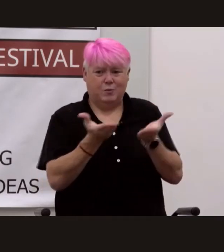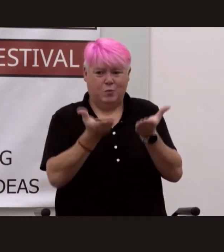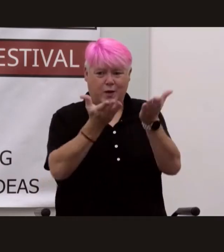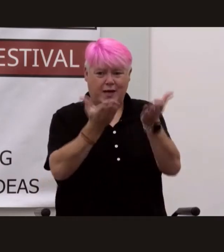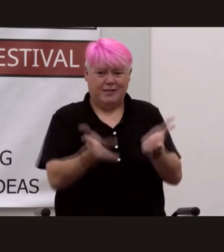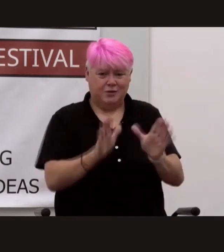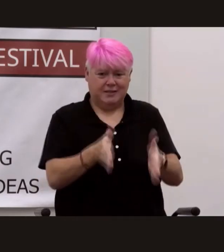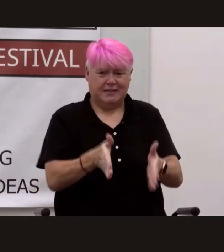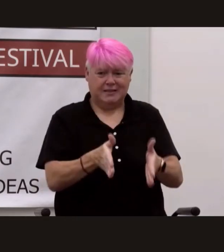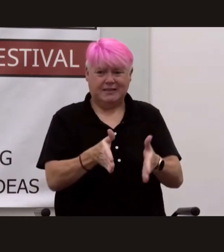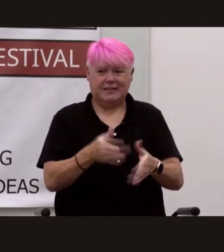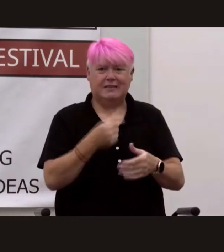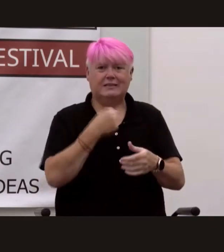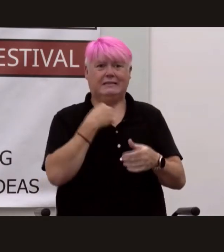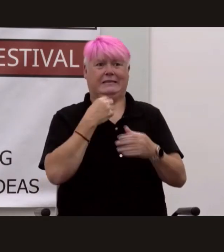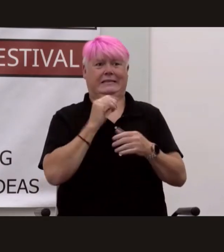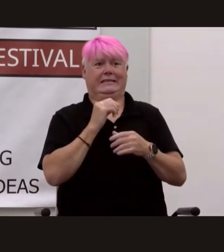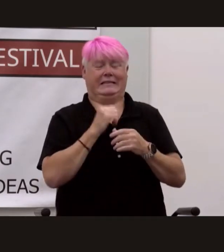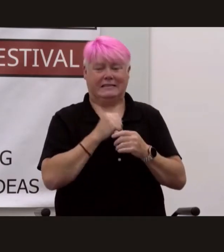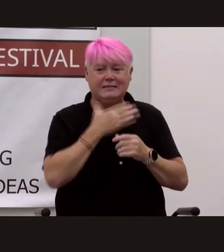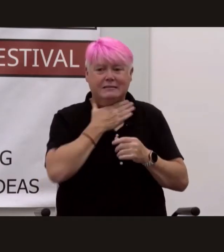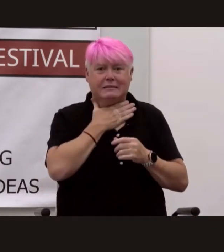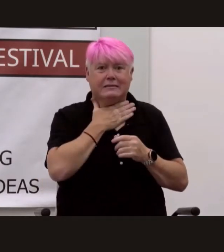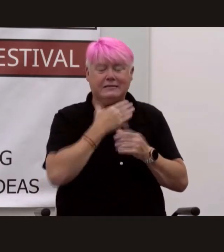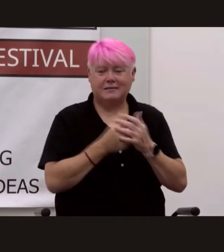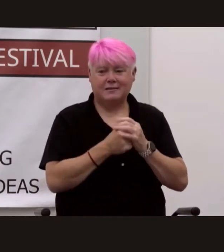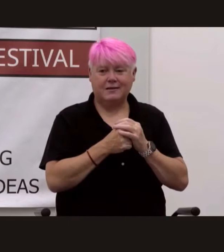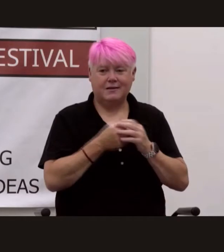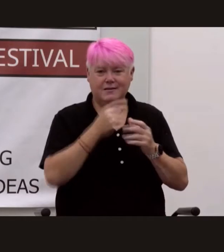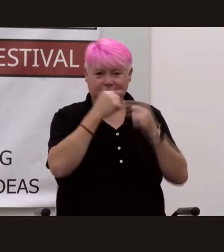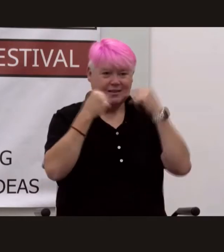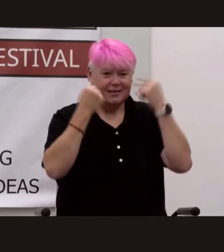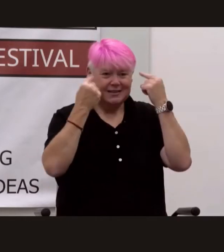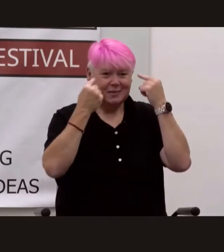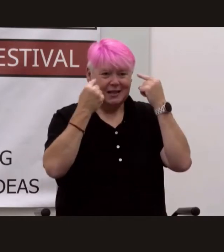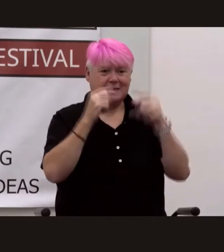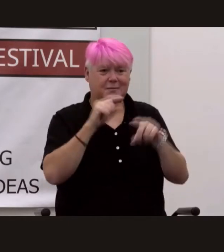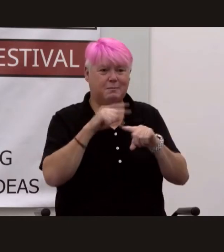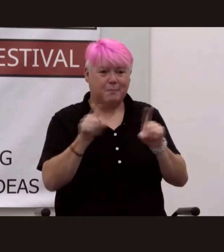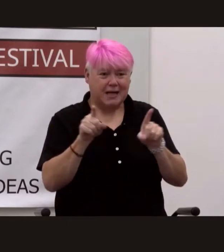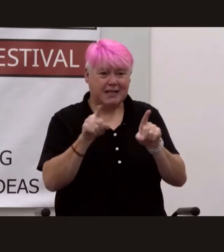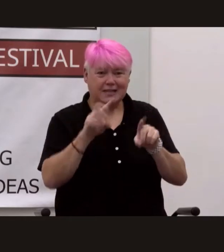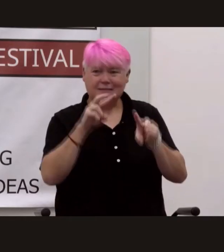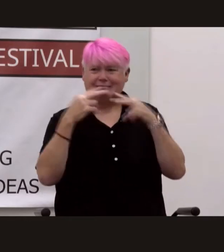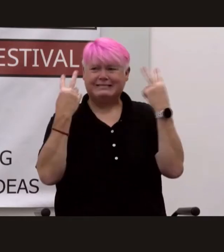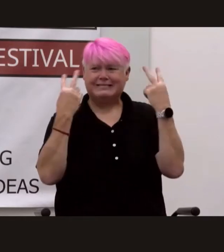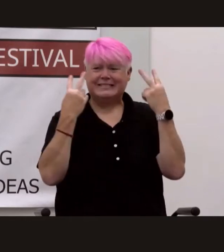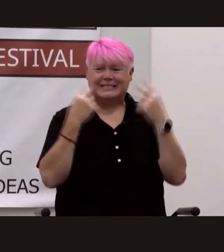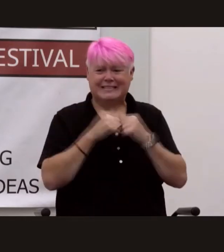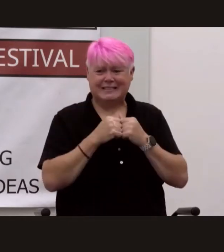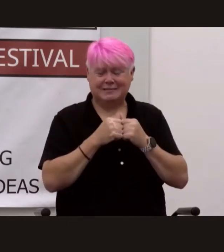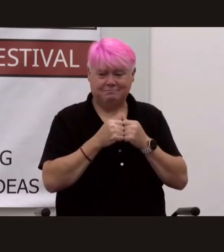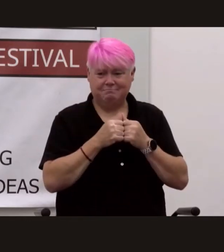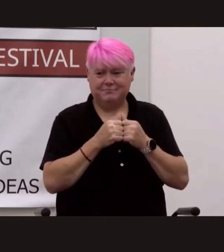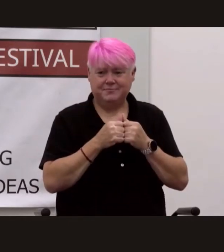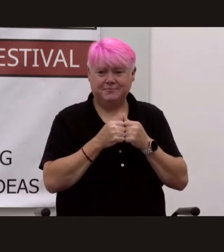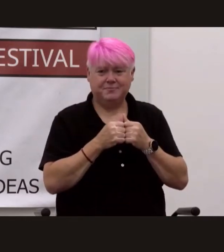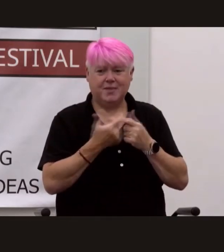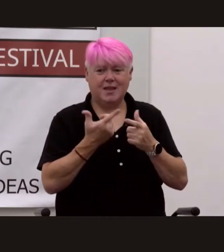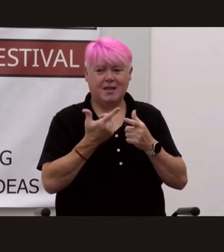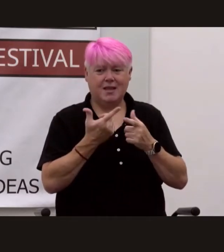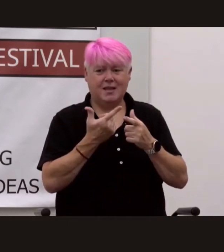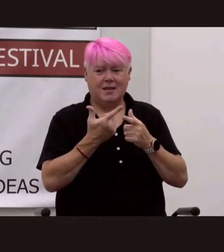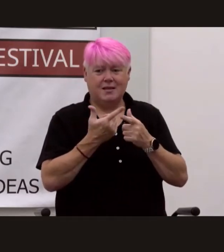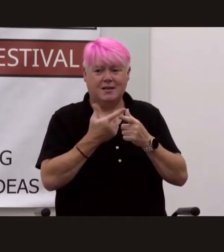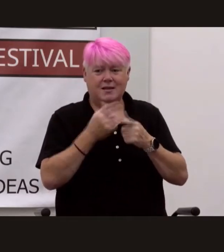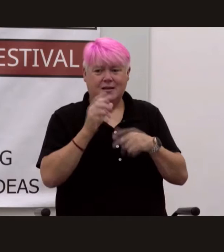throat. Moreland attempted a friendly smile, but it backfired entirely, for it was more like a rictus, and she clip-clopped into